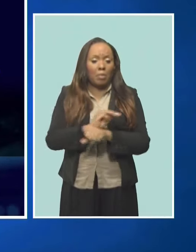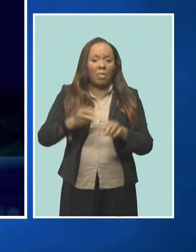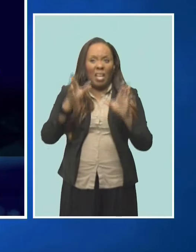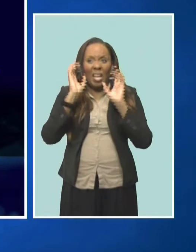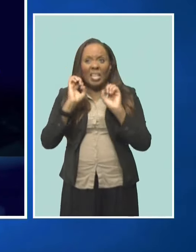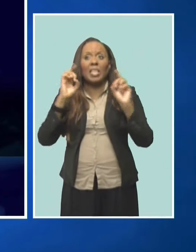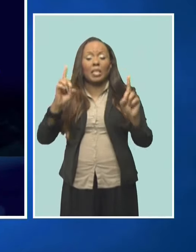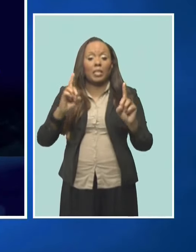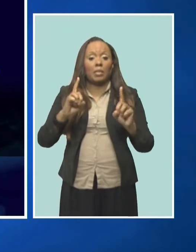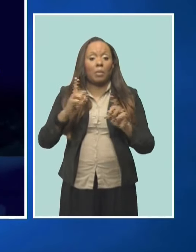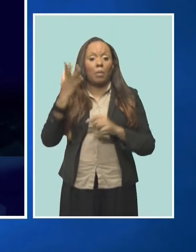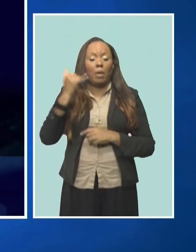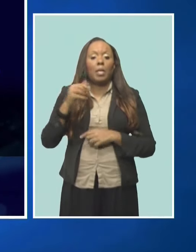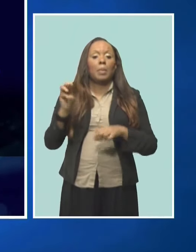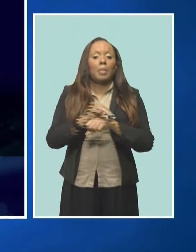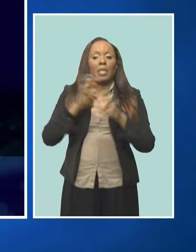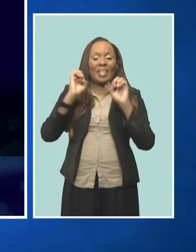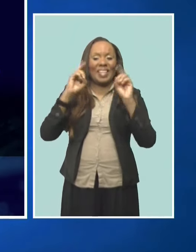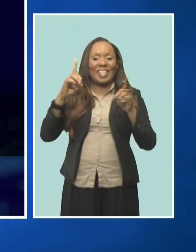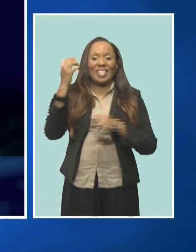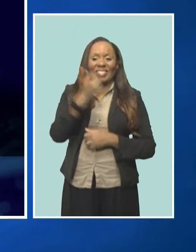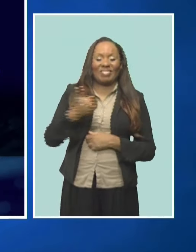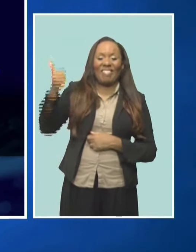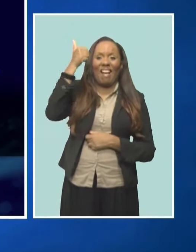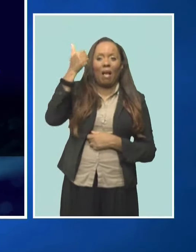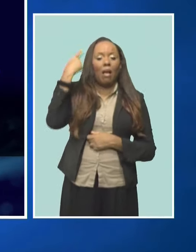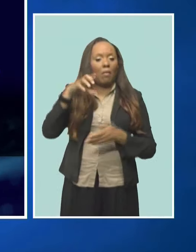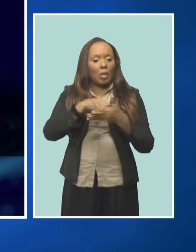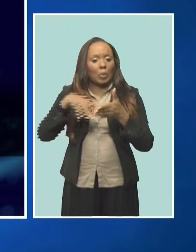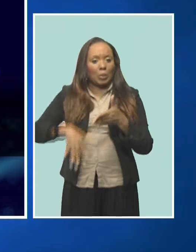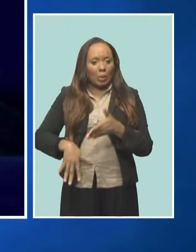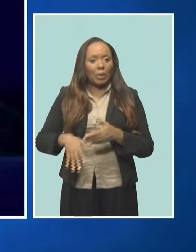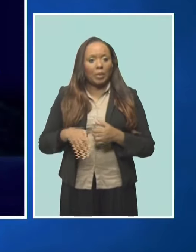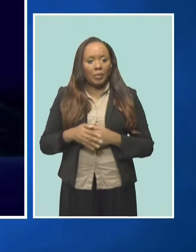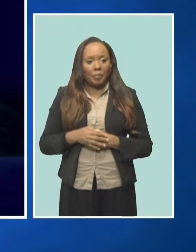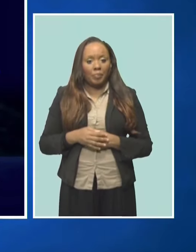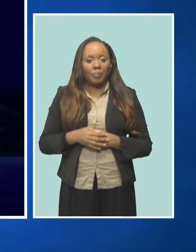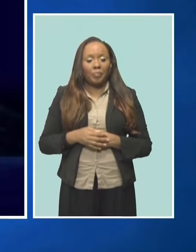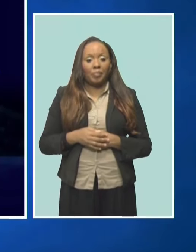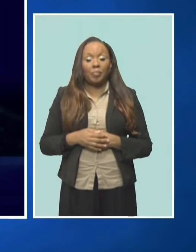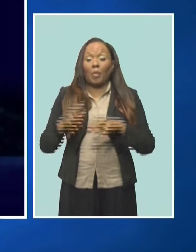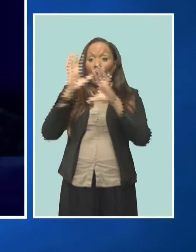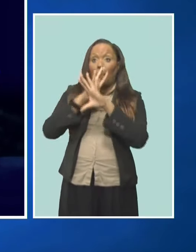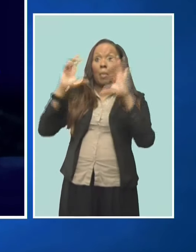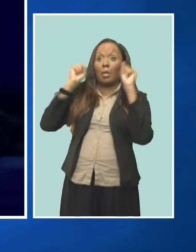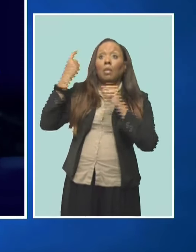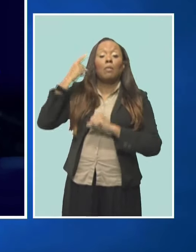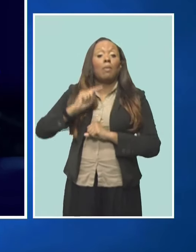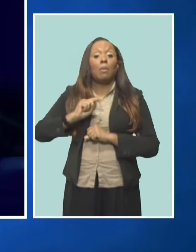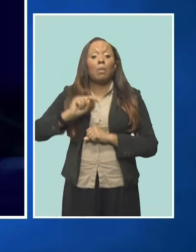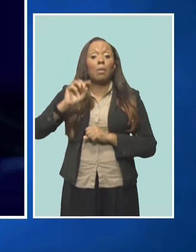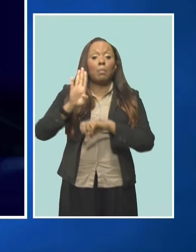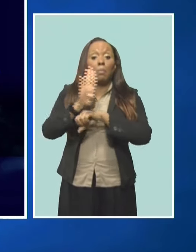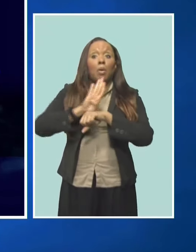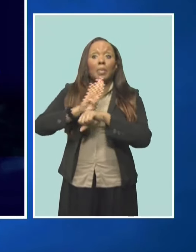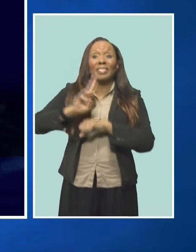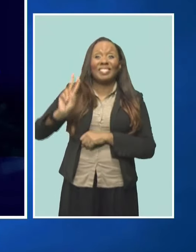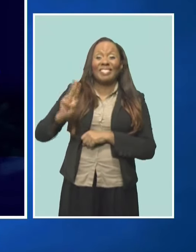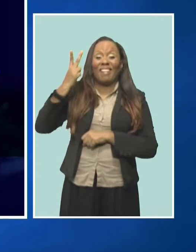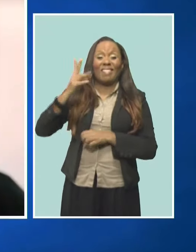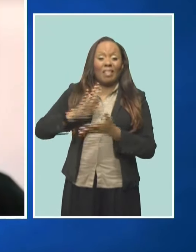vocational training on the use of cellular phones in schools for students in Barbados. President of the Barbados Secondary Teachers Union, Mary